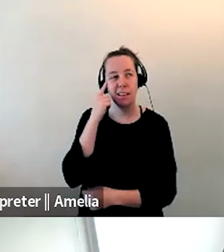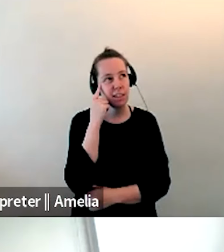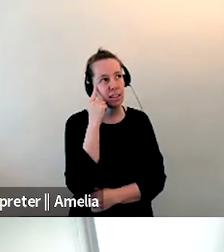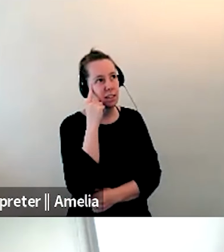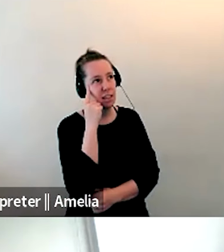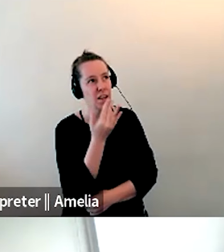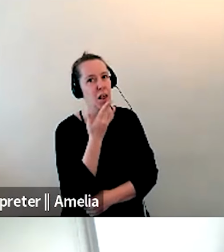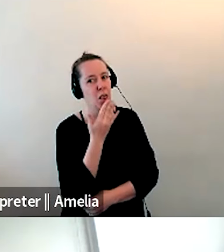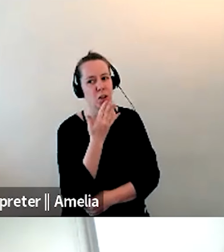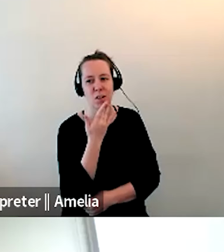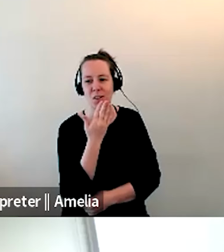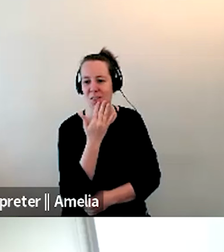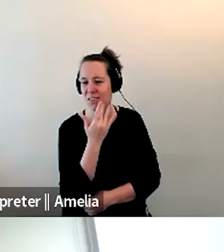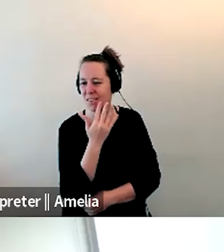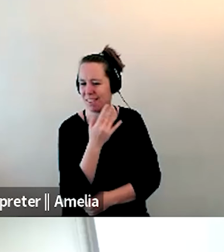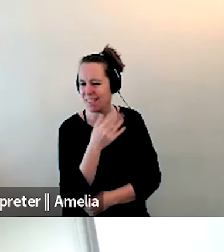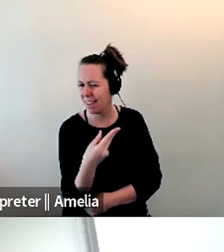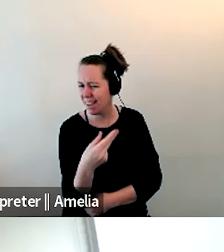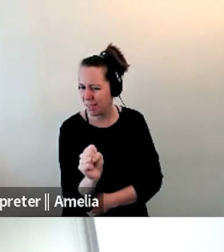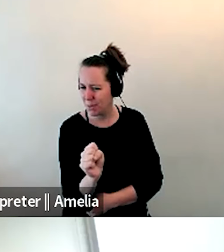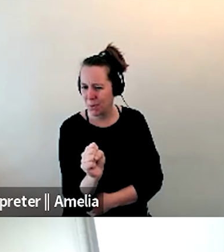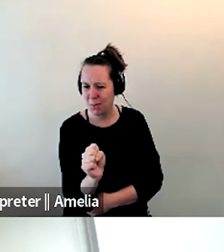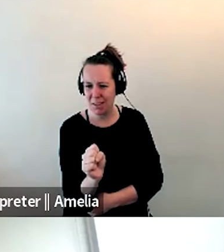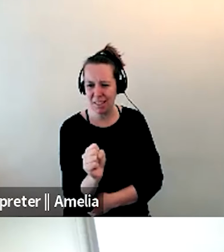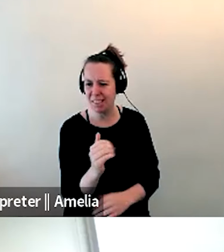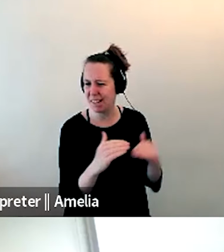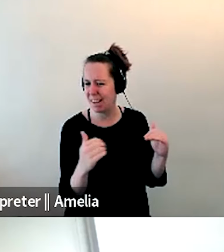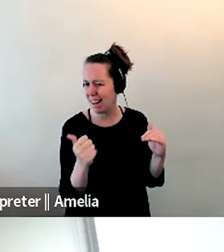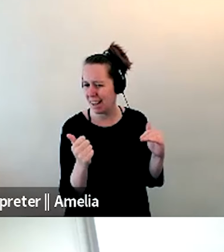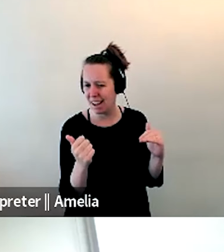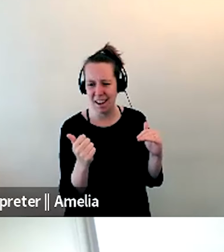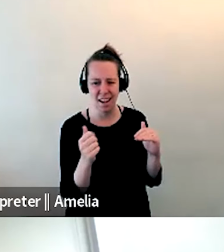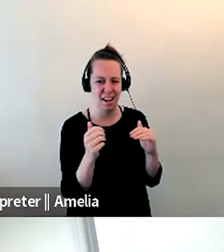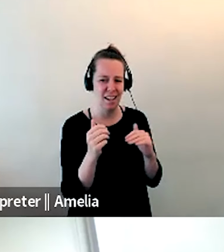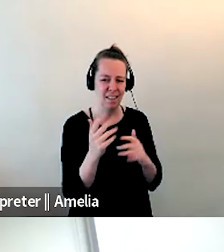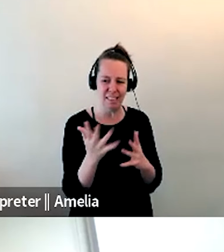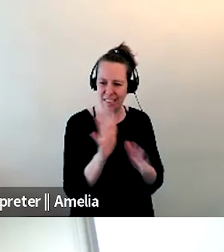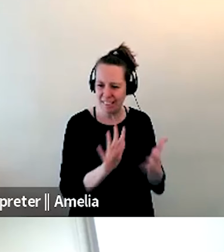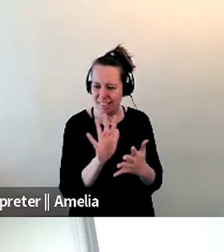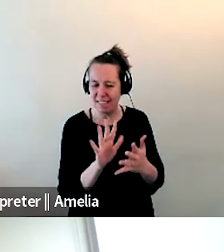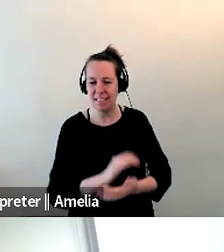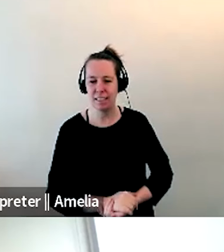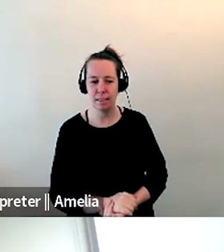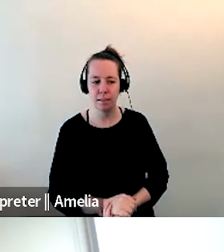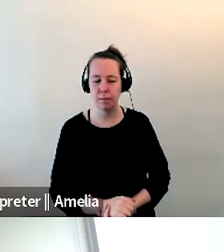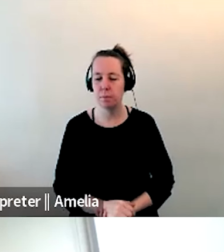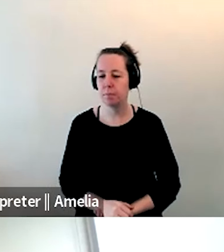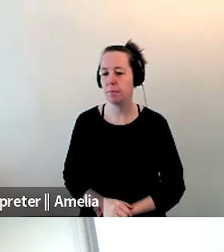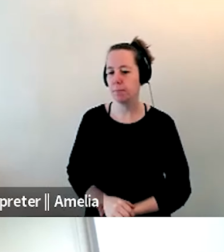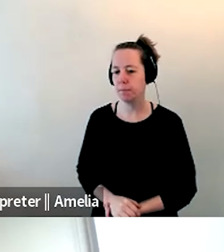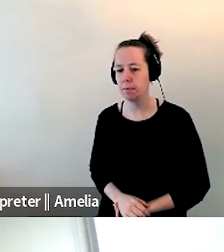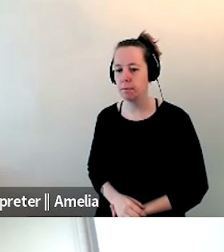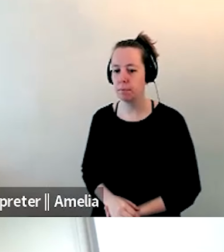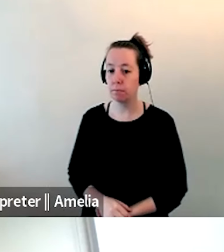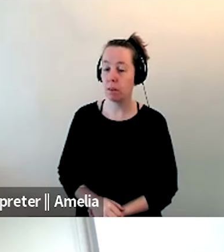high school, like in grade 9 or 10, but no, nothing beyond that. And did you find this, like, comparatively, if you remember